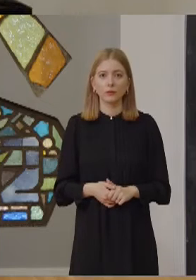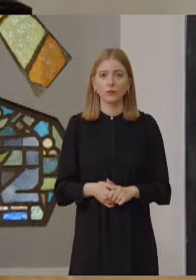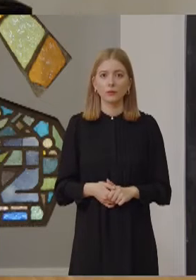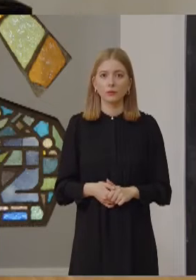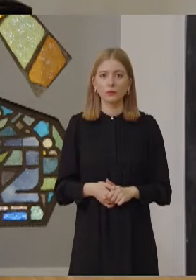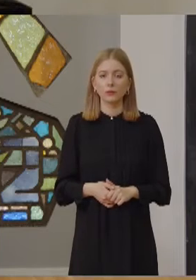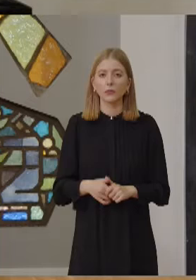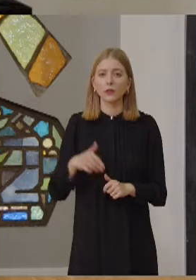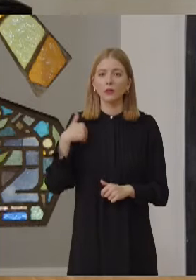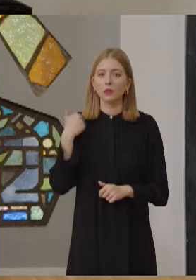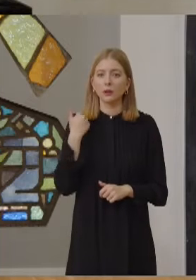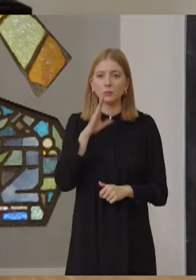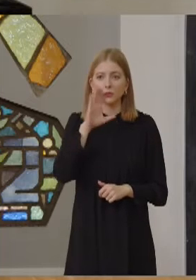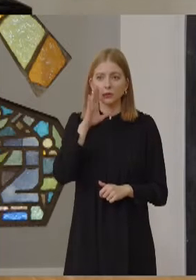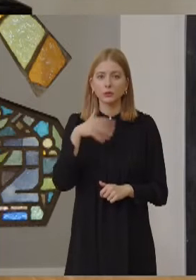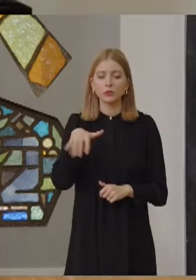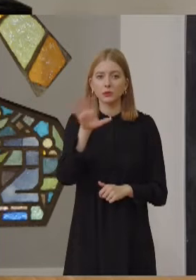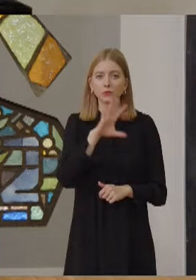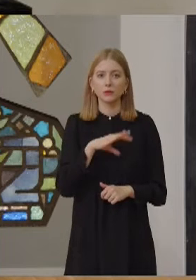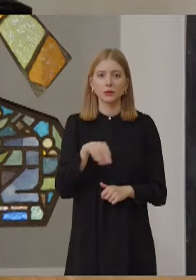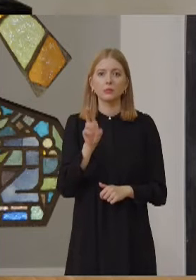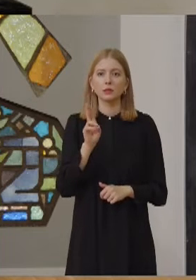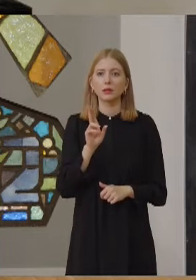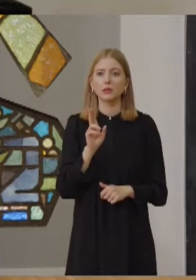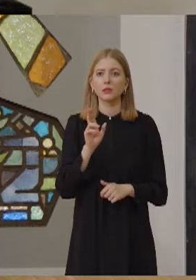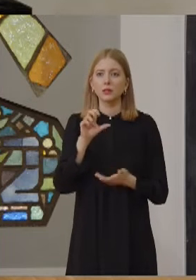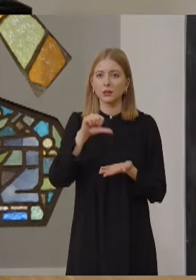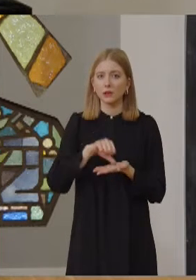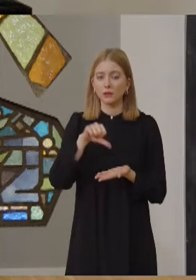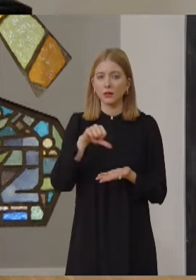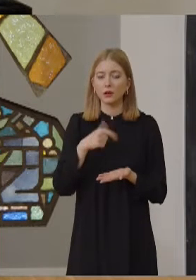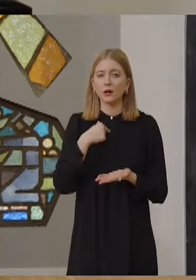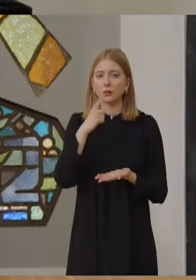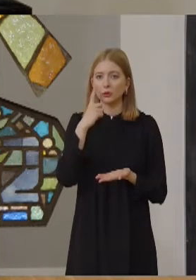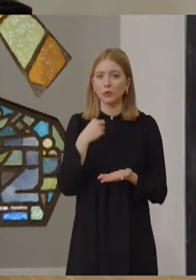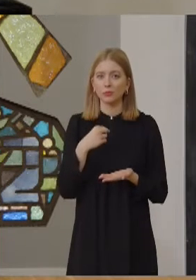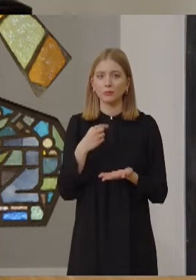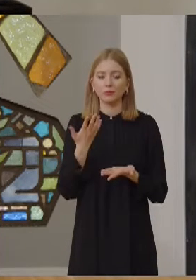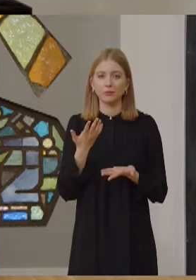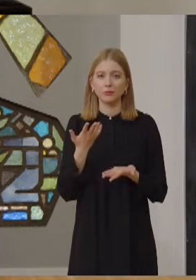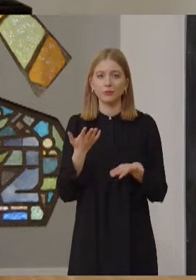will be raised in the United Nations. What will be our answer if we don't